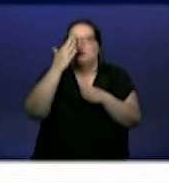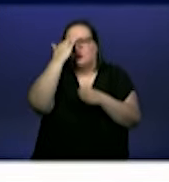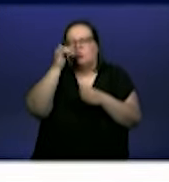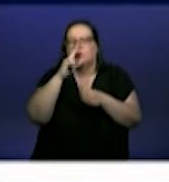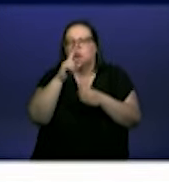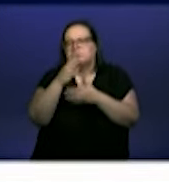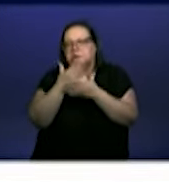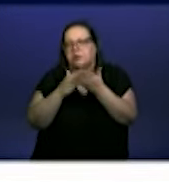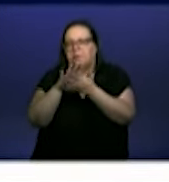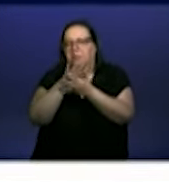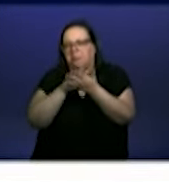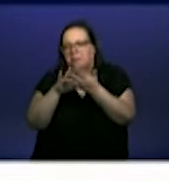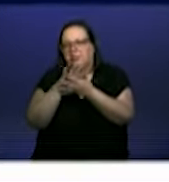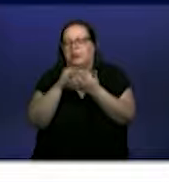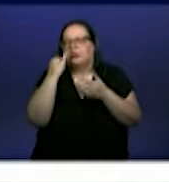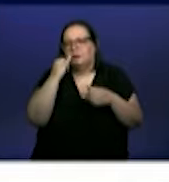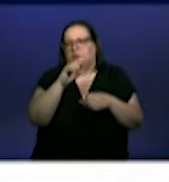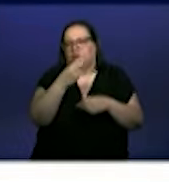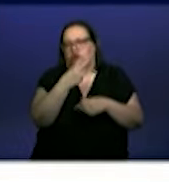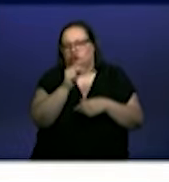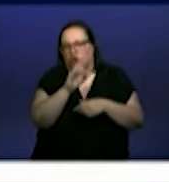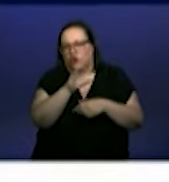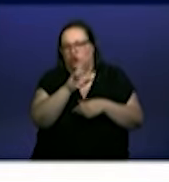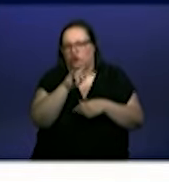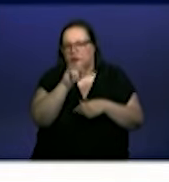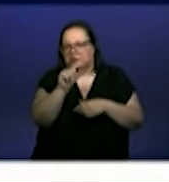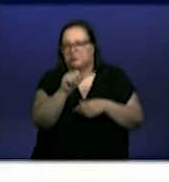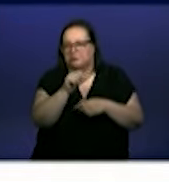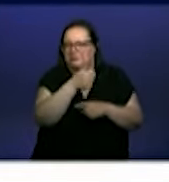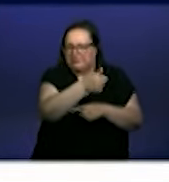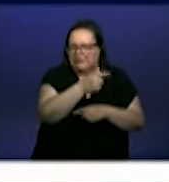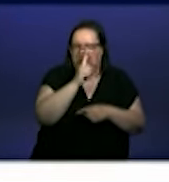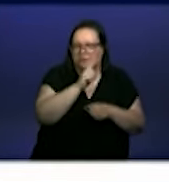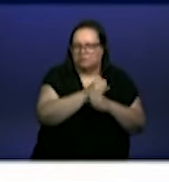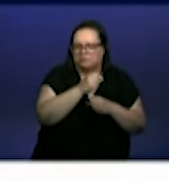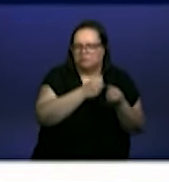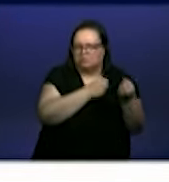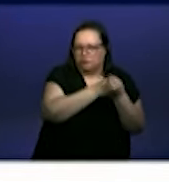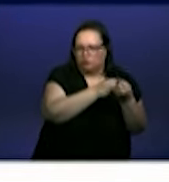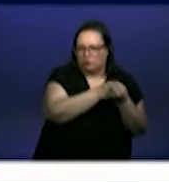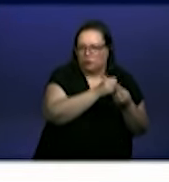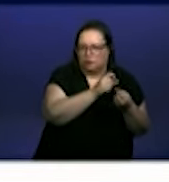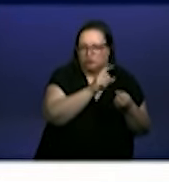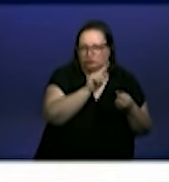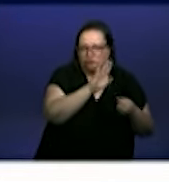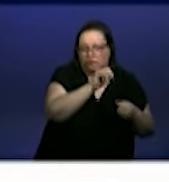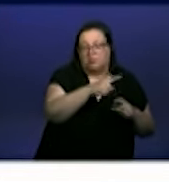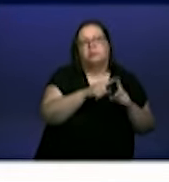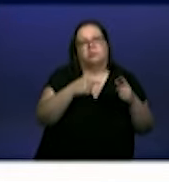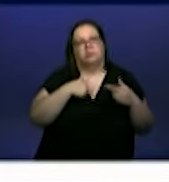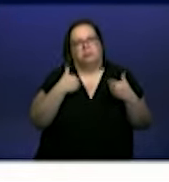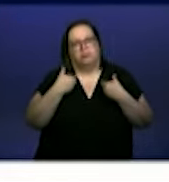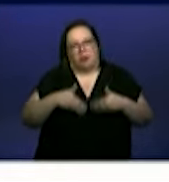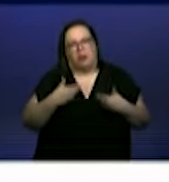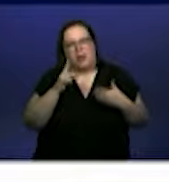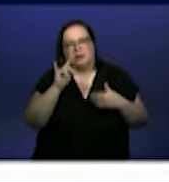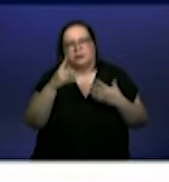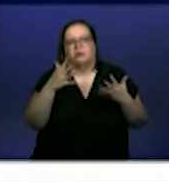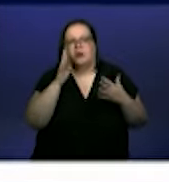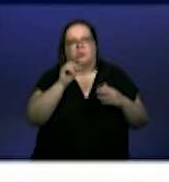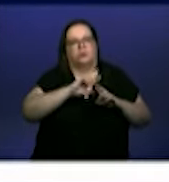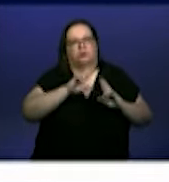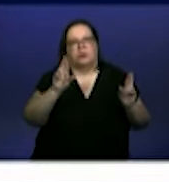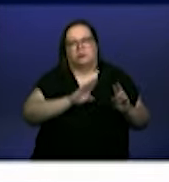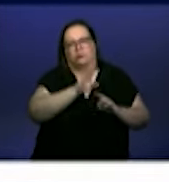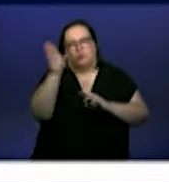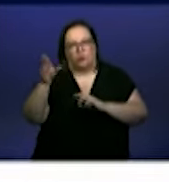as to whether John Curtis has even endorsed President Trump, but I have, and I'll be able to go back there day one and work with President Trump like nobody